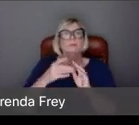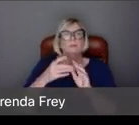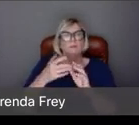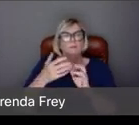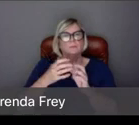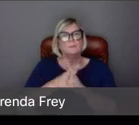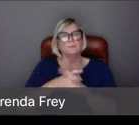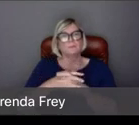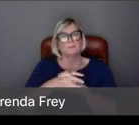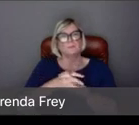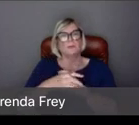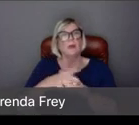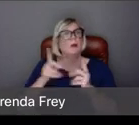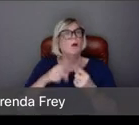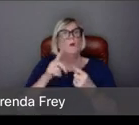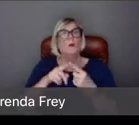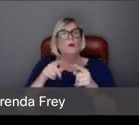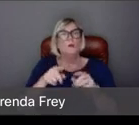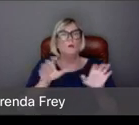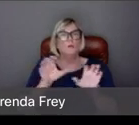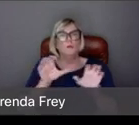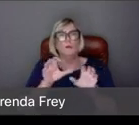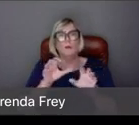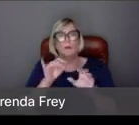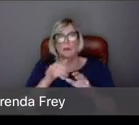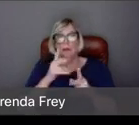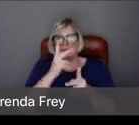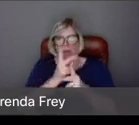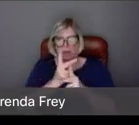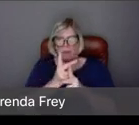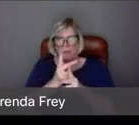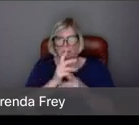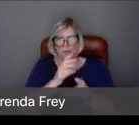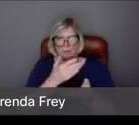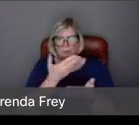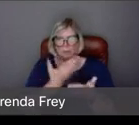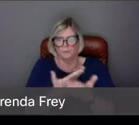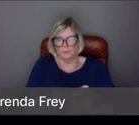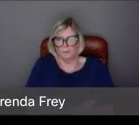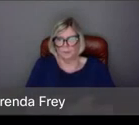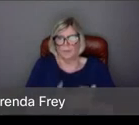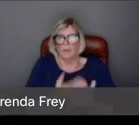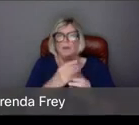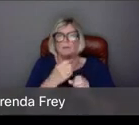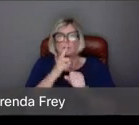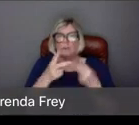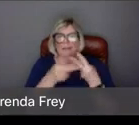that. And whenever you're doing this, keep documentation. Make sure you're saving everything, preferably in like a folder on your computer.